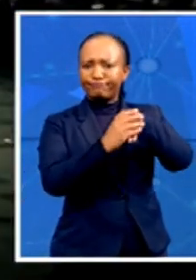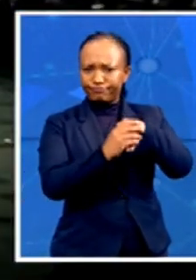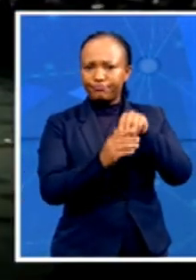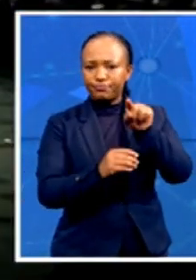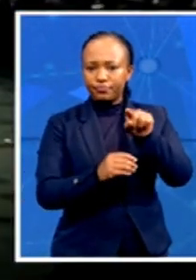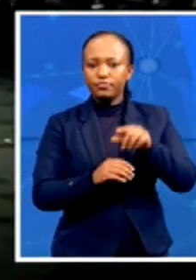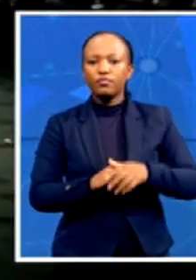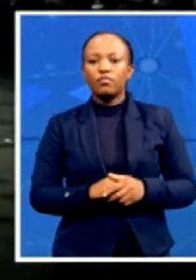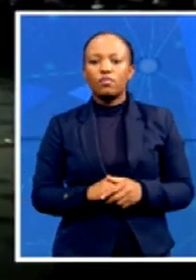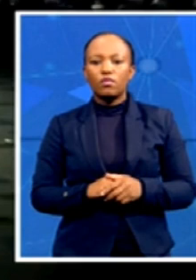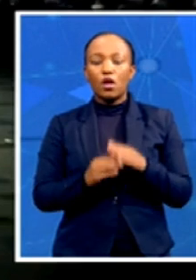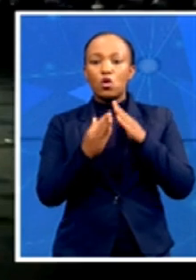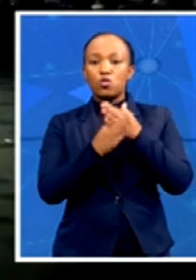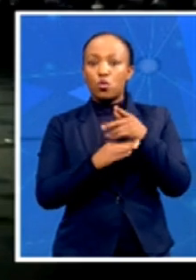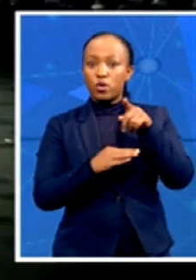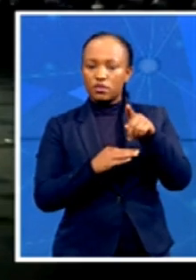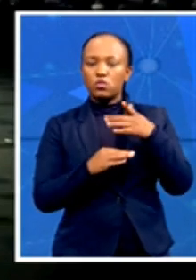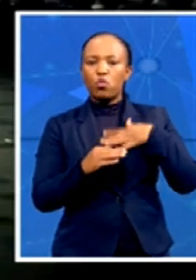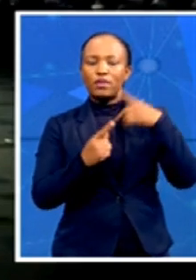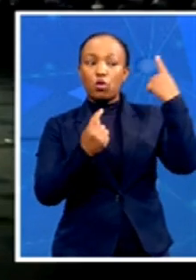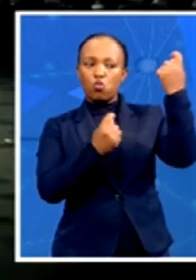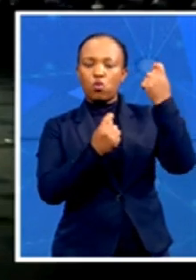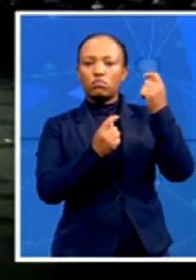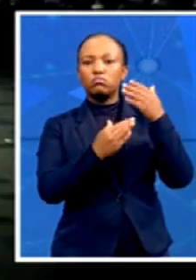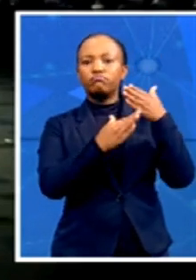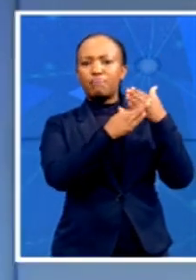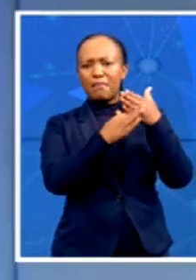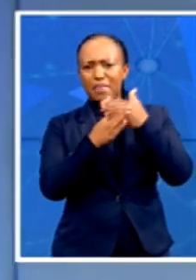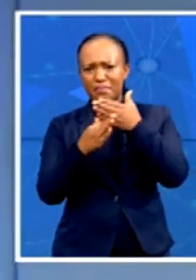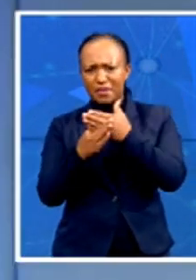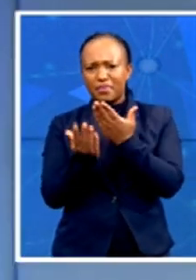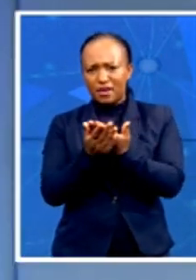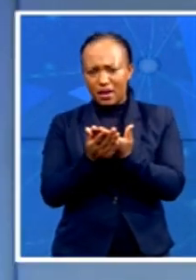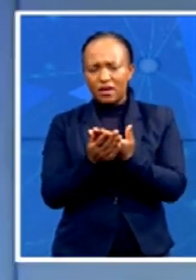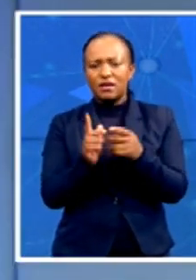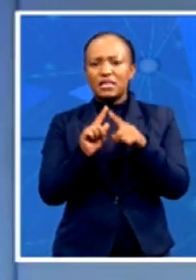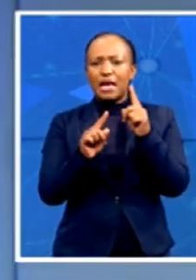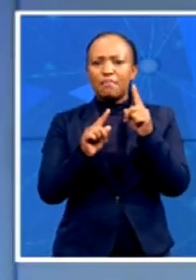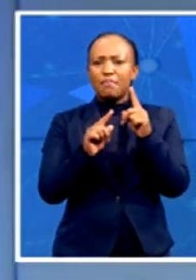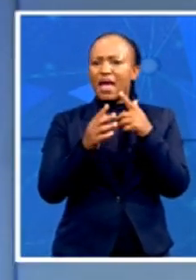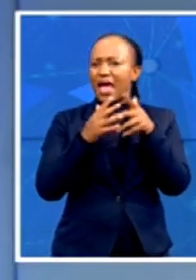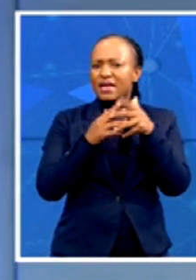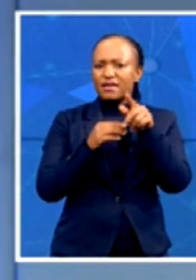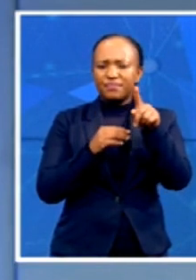rural accessibility and establish linkages to formal economic opportunities